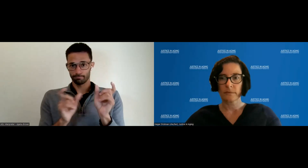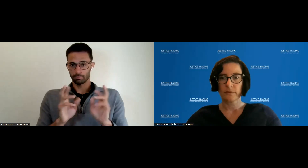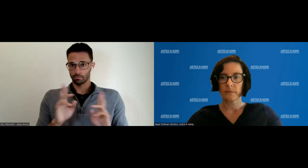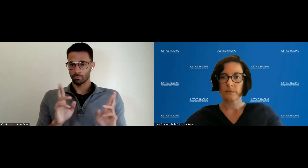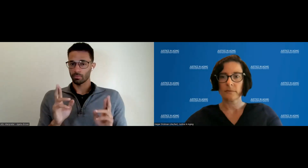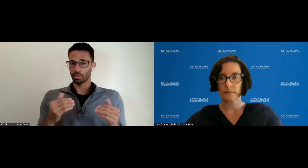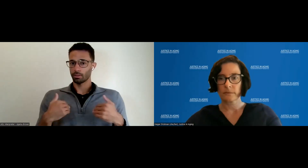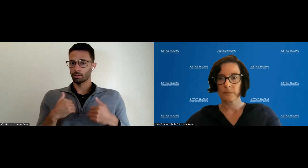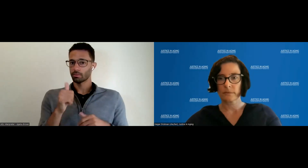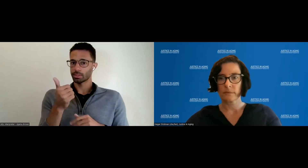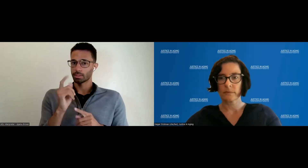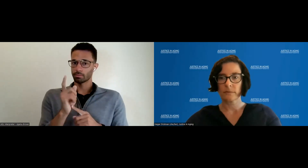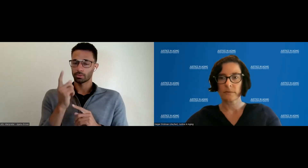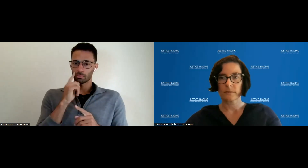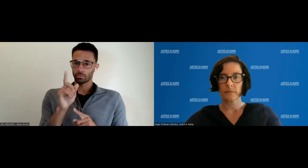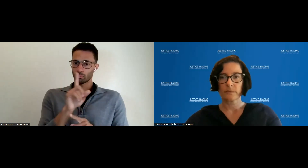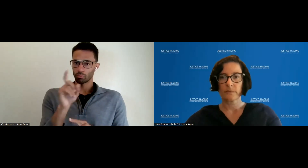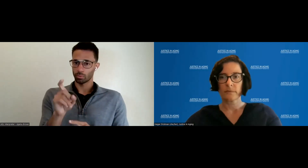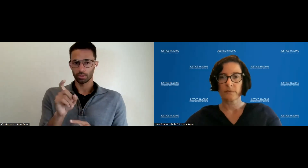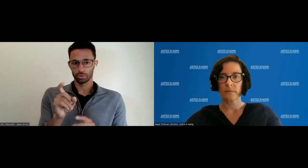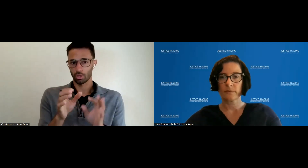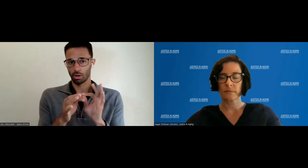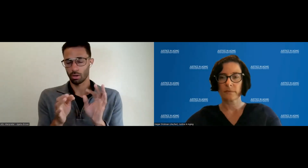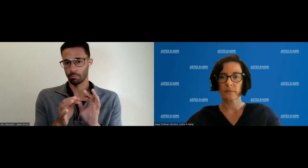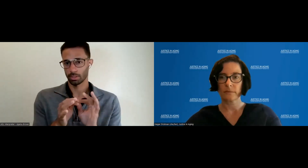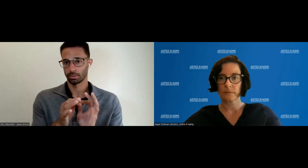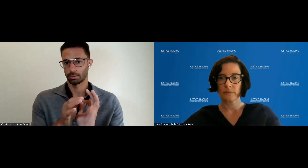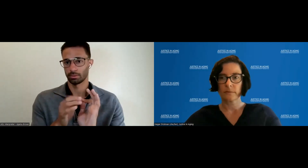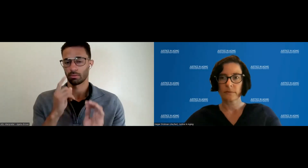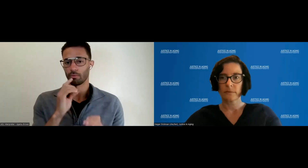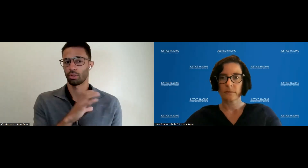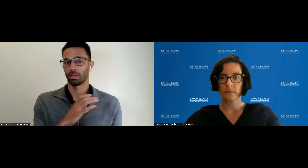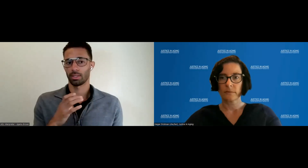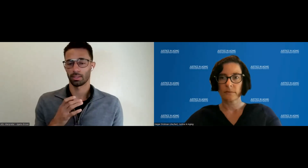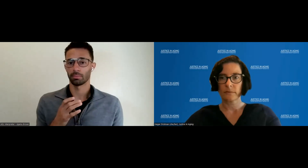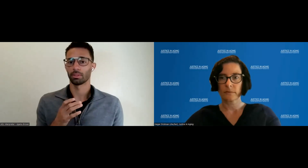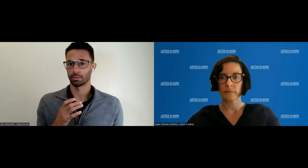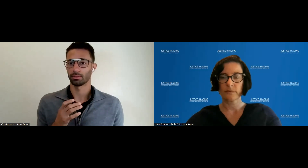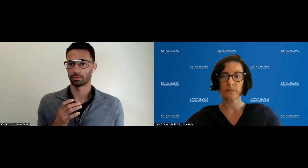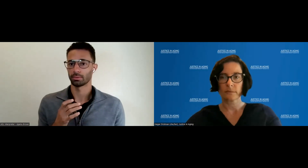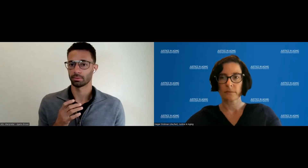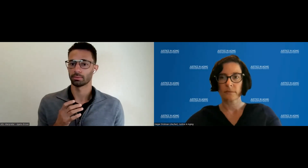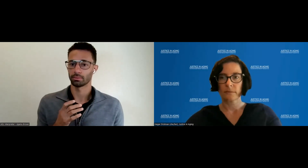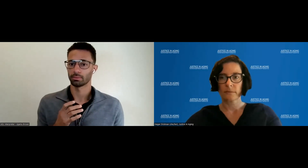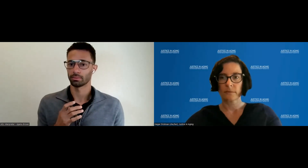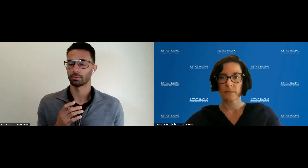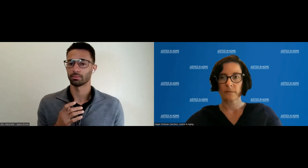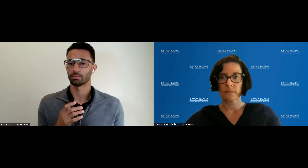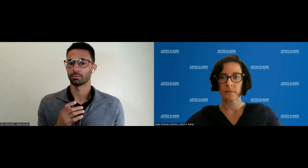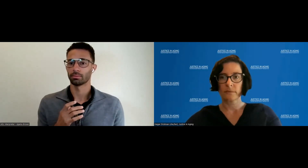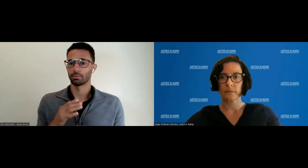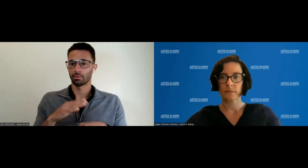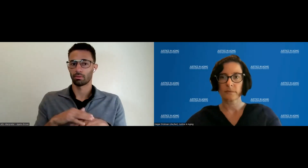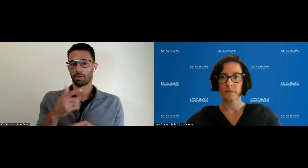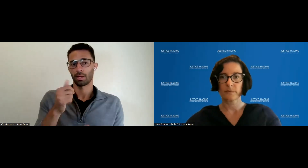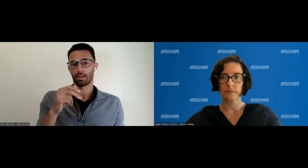about 10 minutes for questions or comments from any of the committee members on the HCBS gap analysis or the